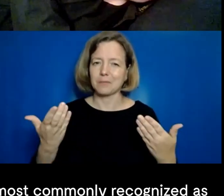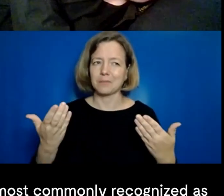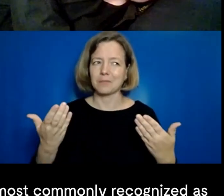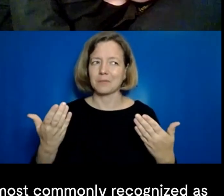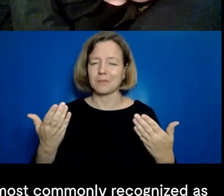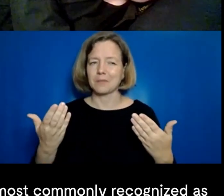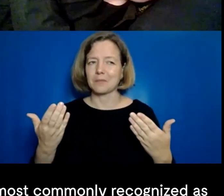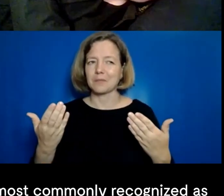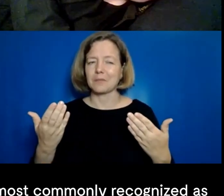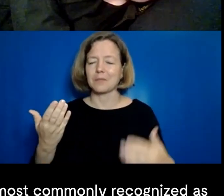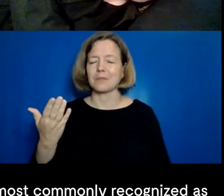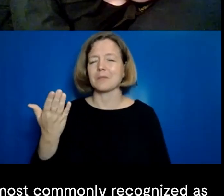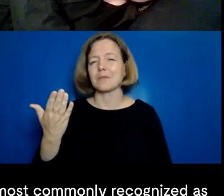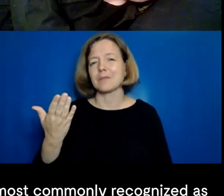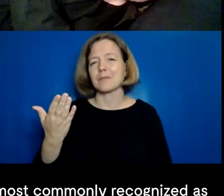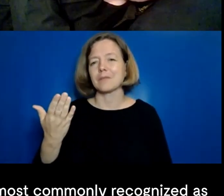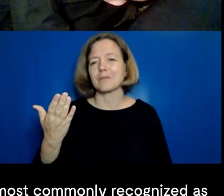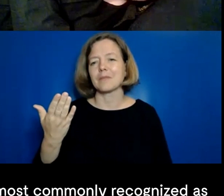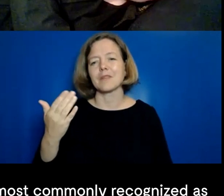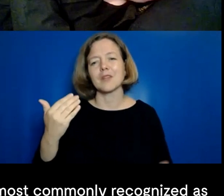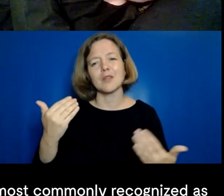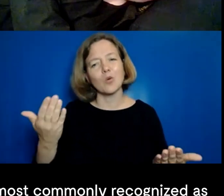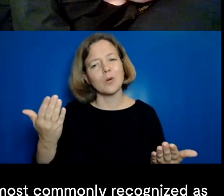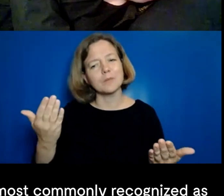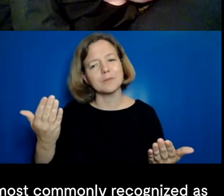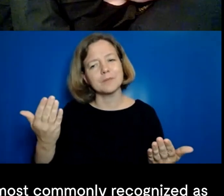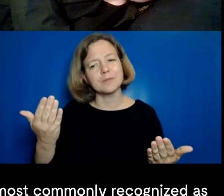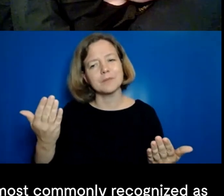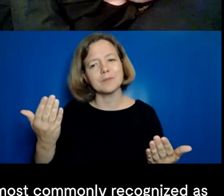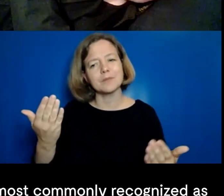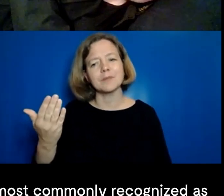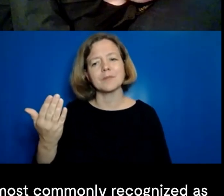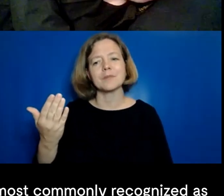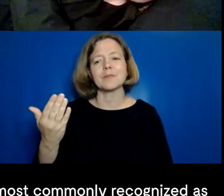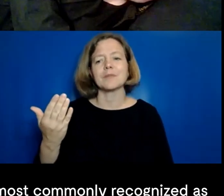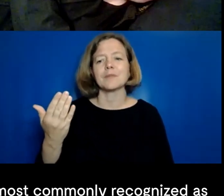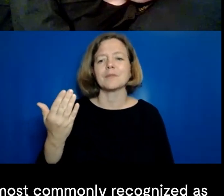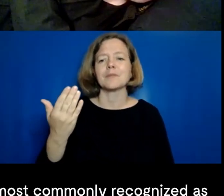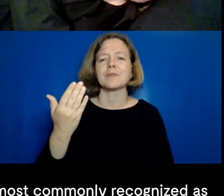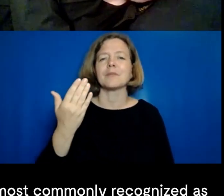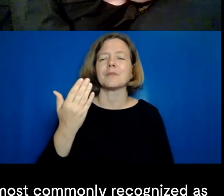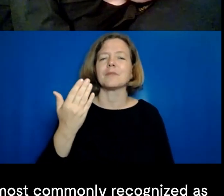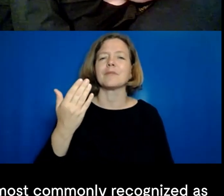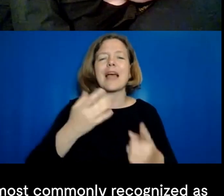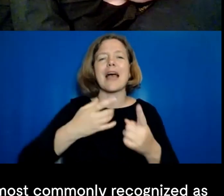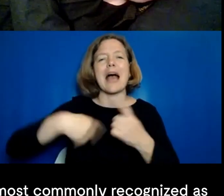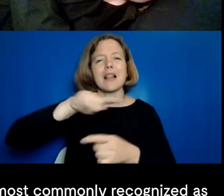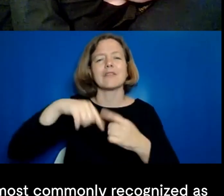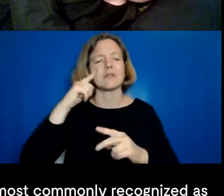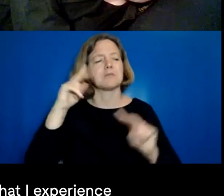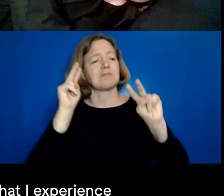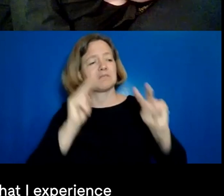the things that is most commonly recognized as